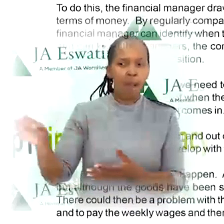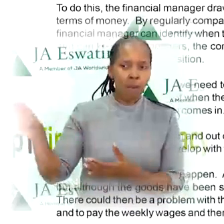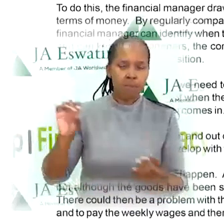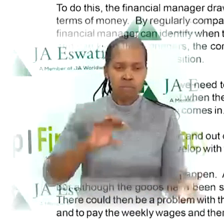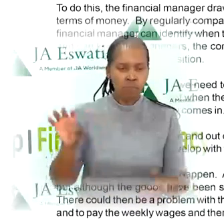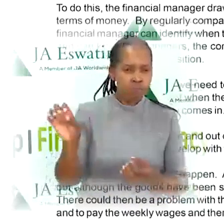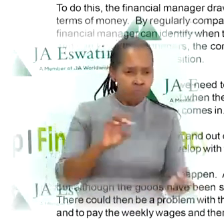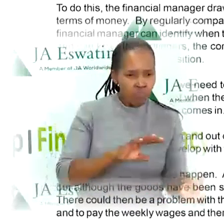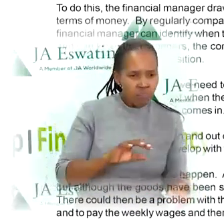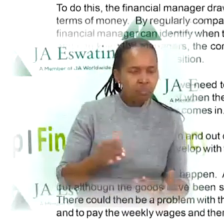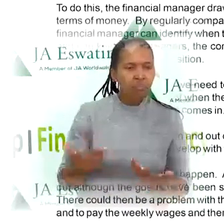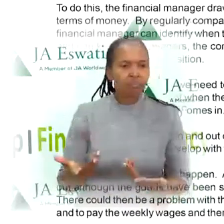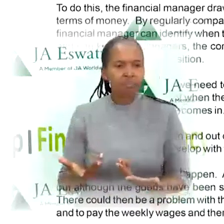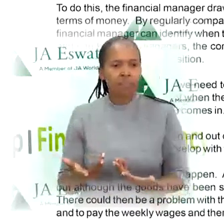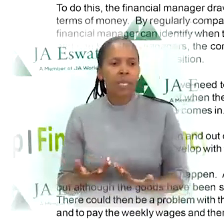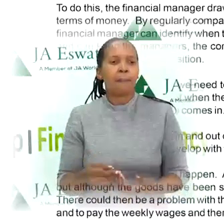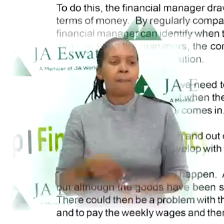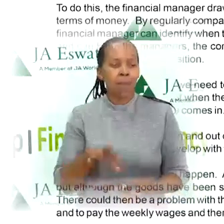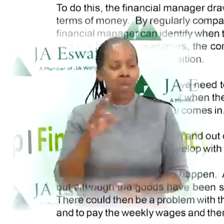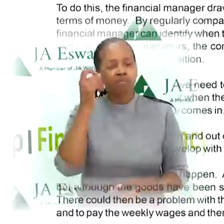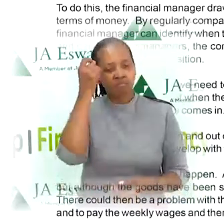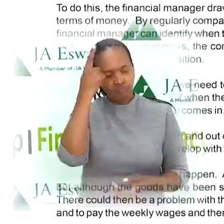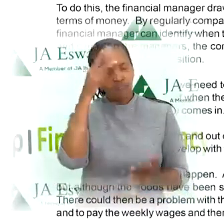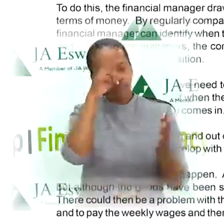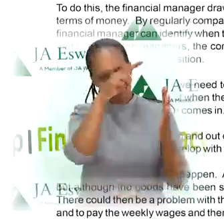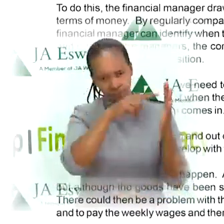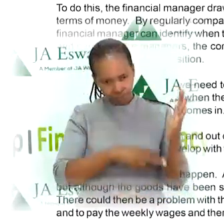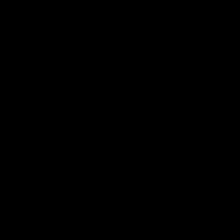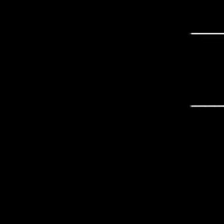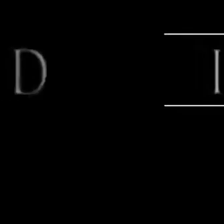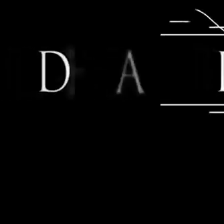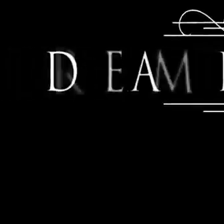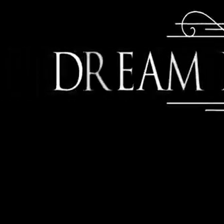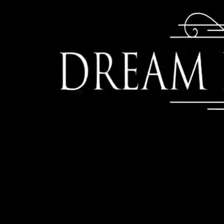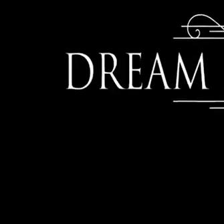company needs at the end of it all, so that it can be able to run.